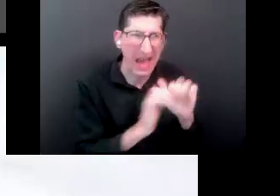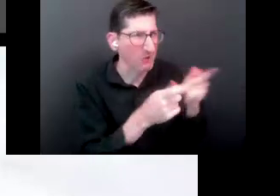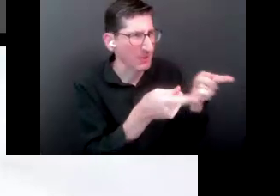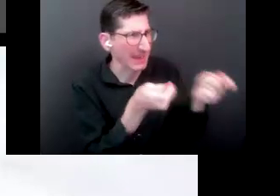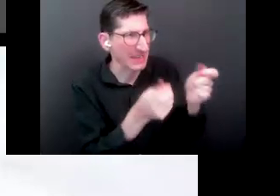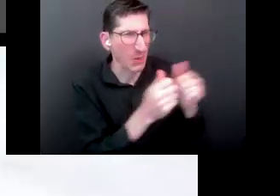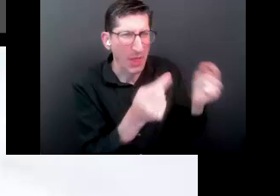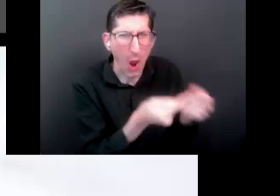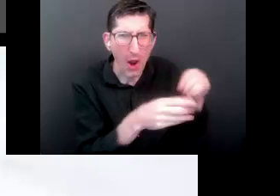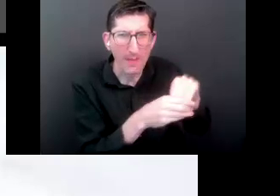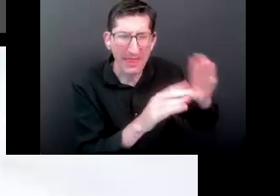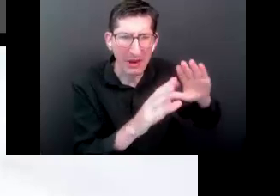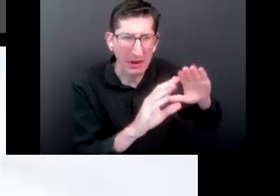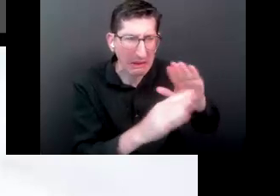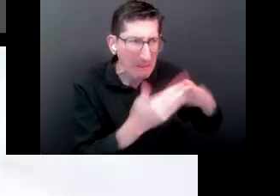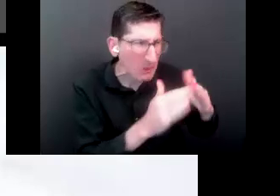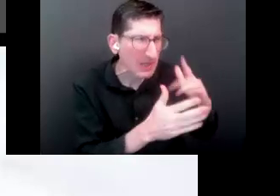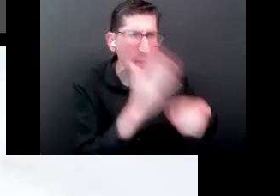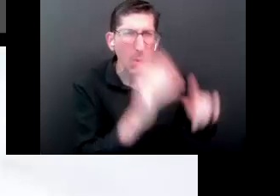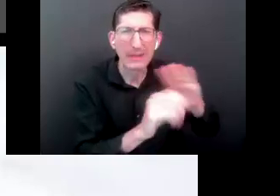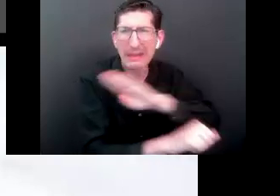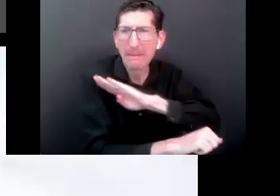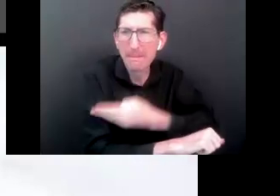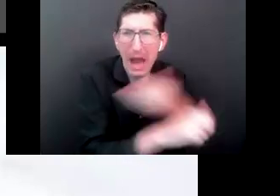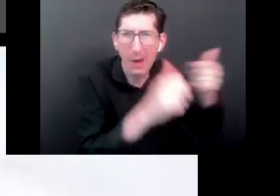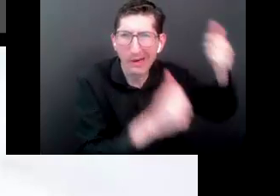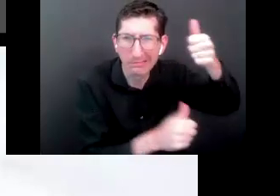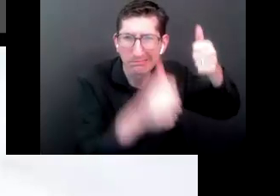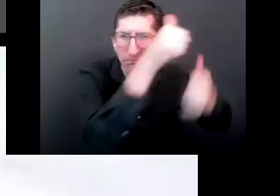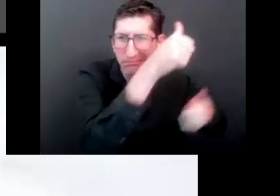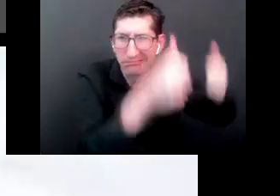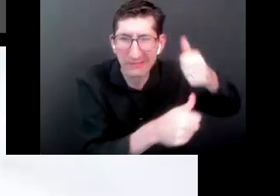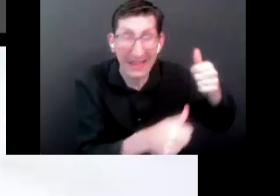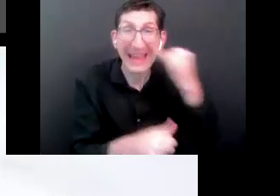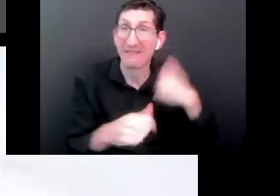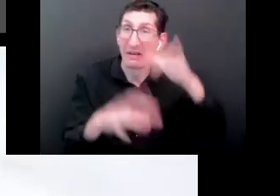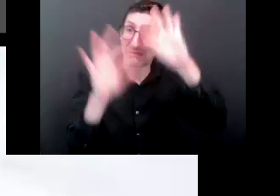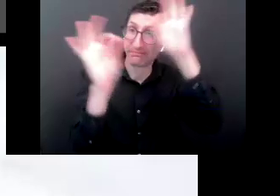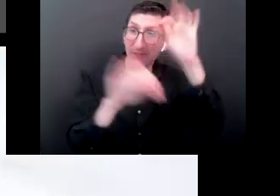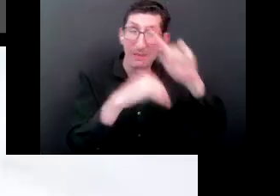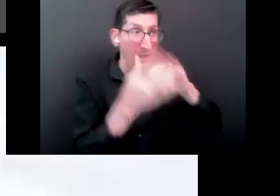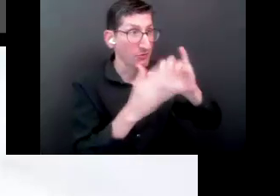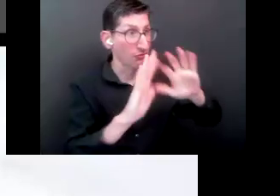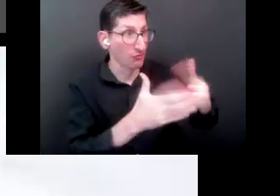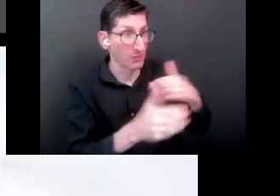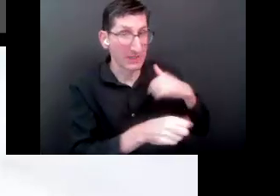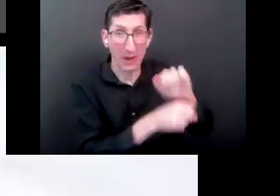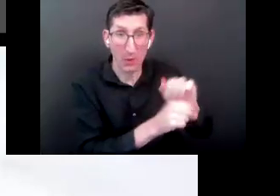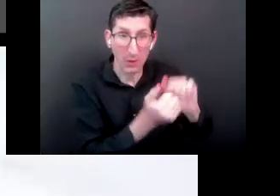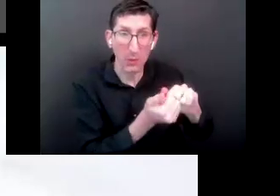in the community, what are the power dynamics. If you don't know those things about cultural groups that you work with, then I would put yourself